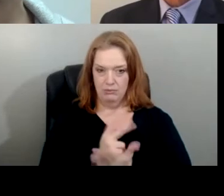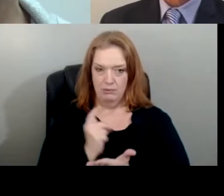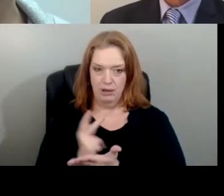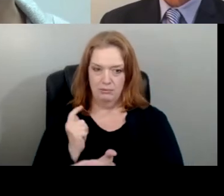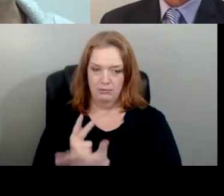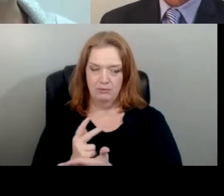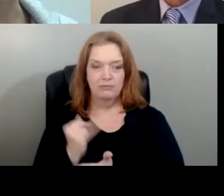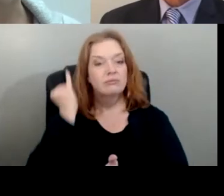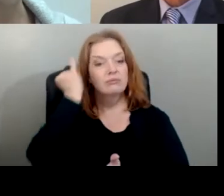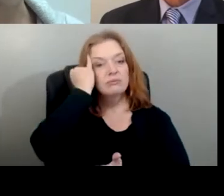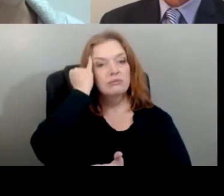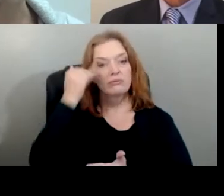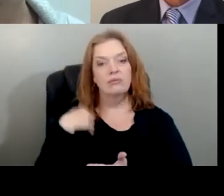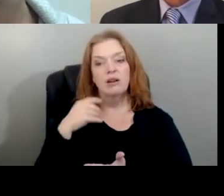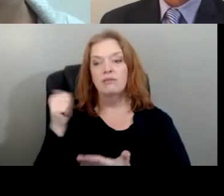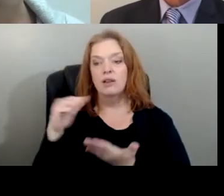have other communities